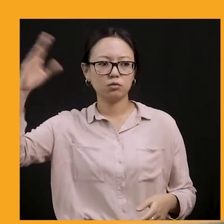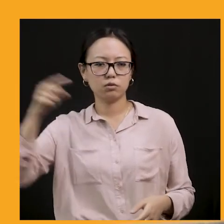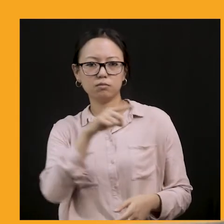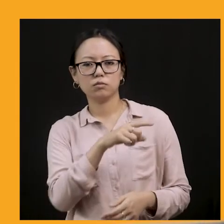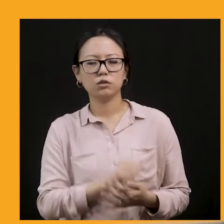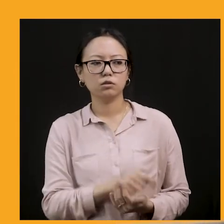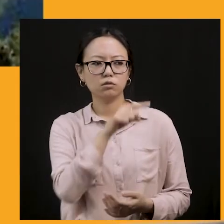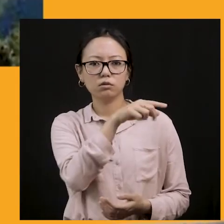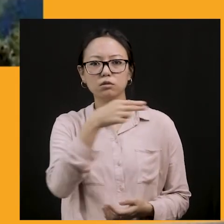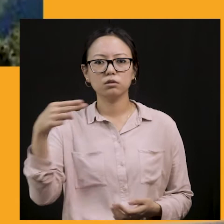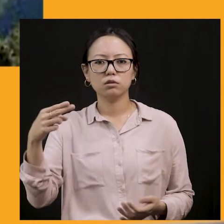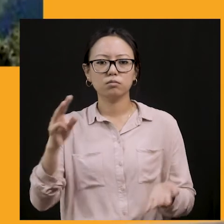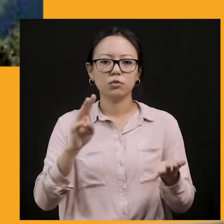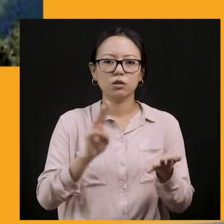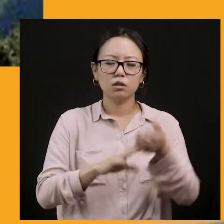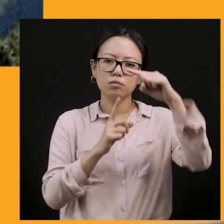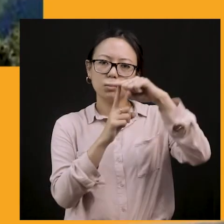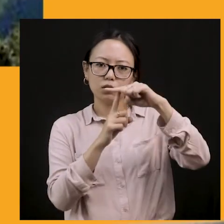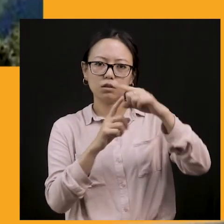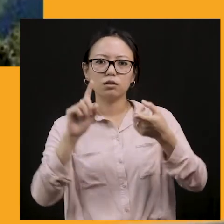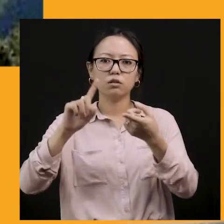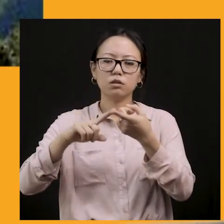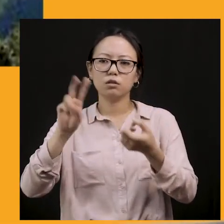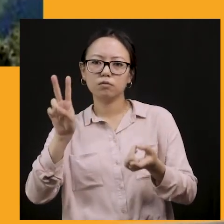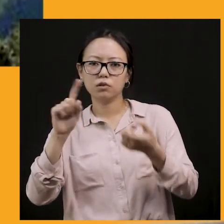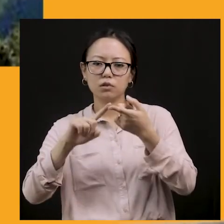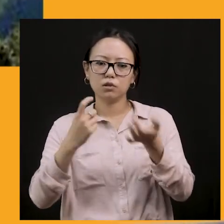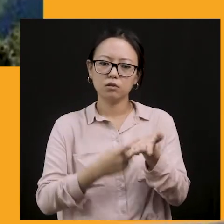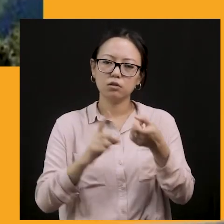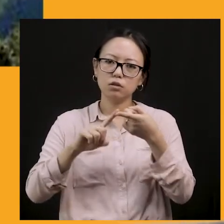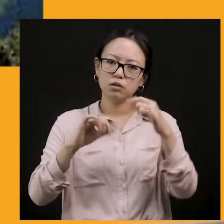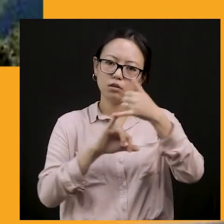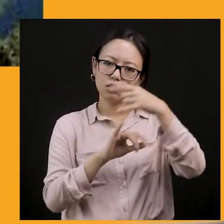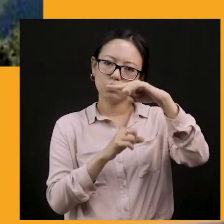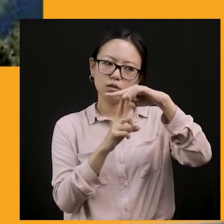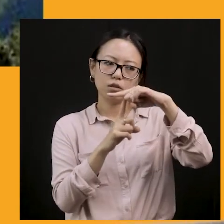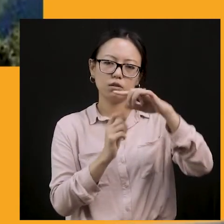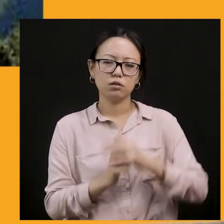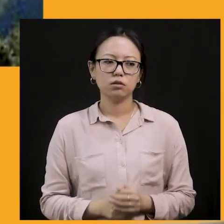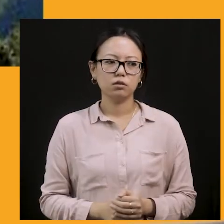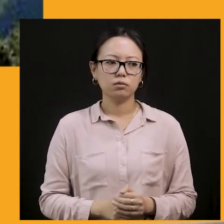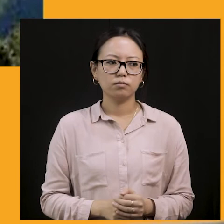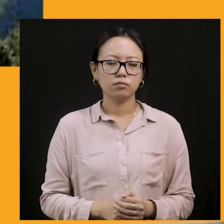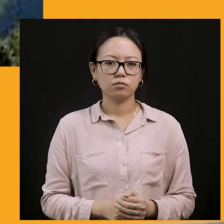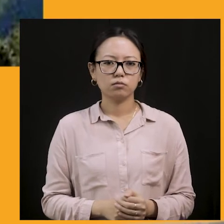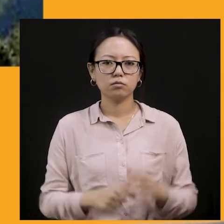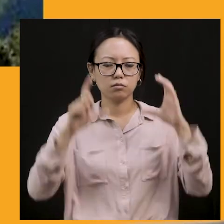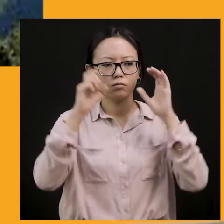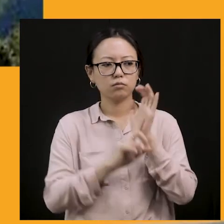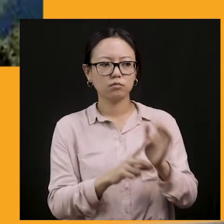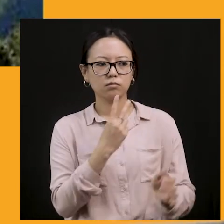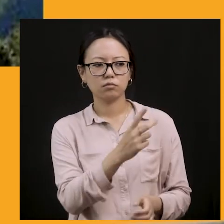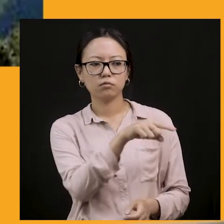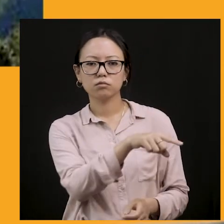Okay? Now, hills. So these are called hills. Now we have learned in our